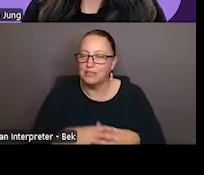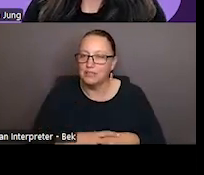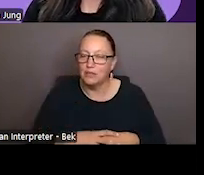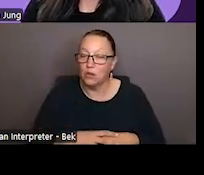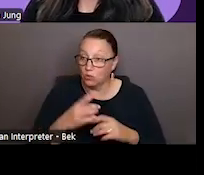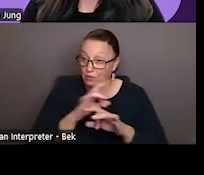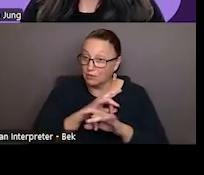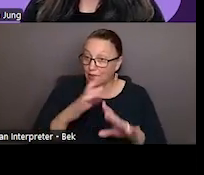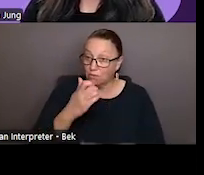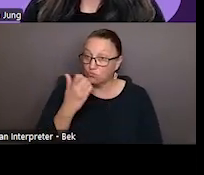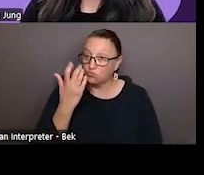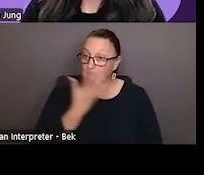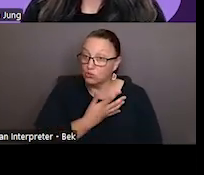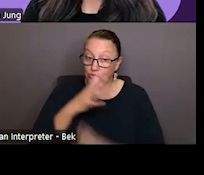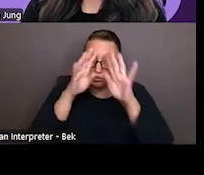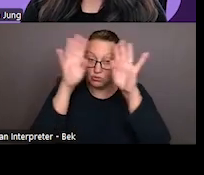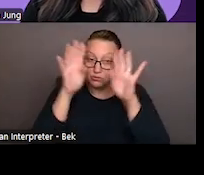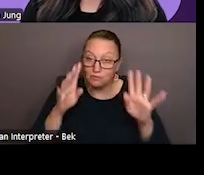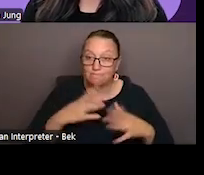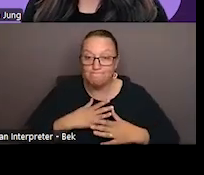and Torres Strait Islanders.